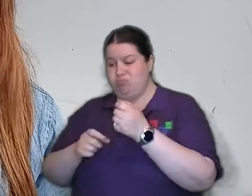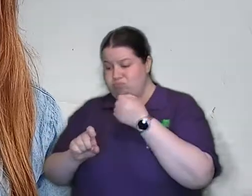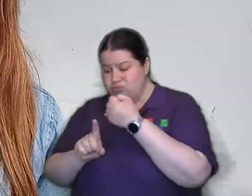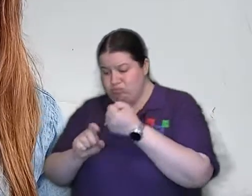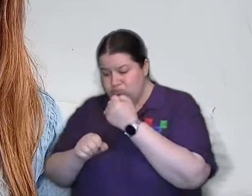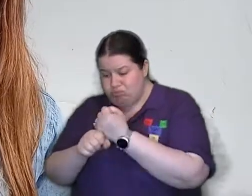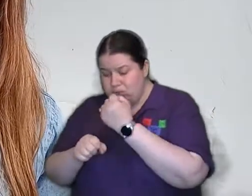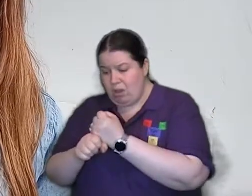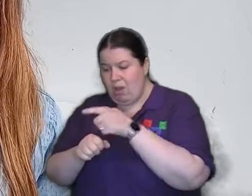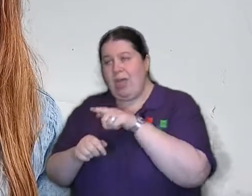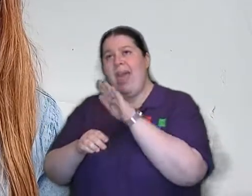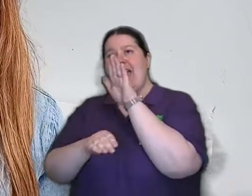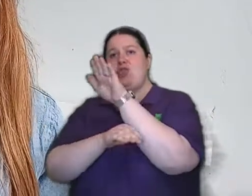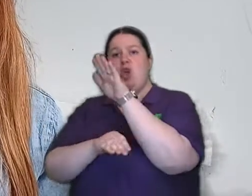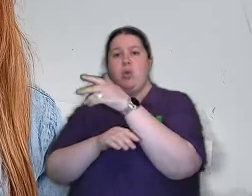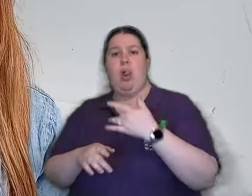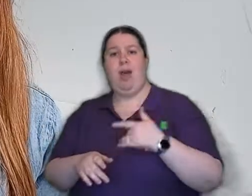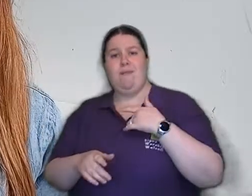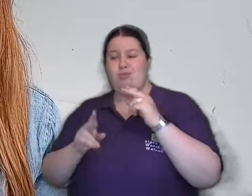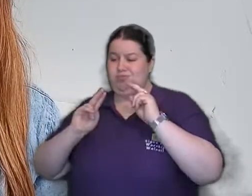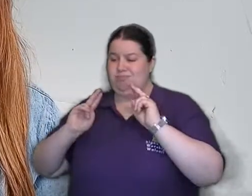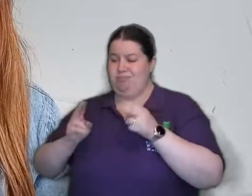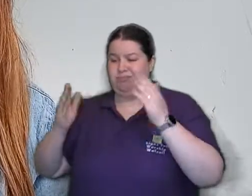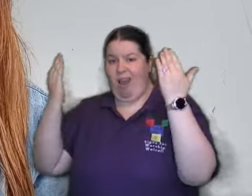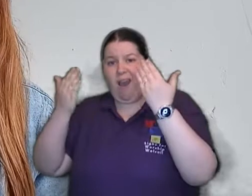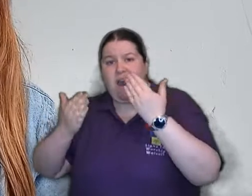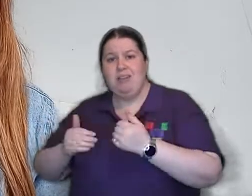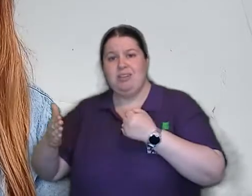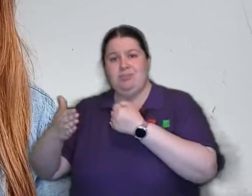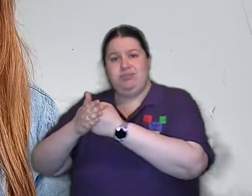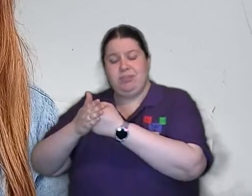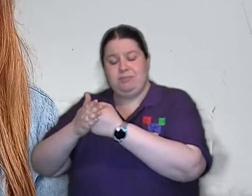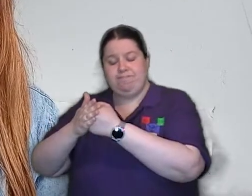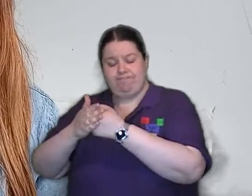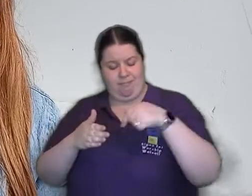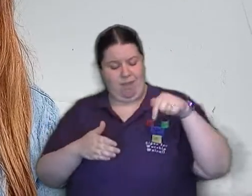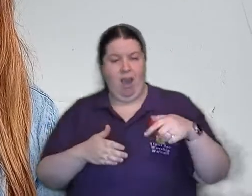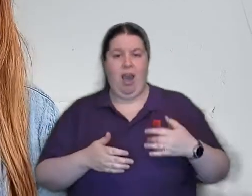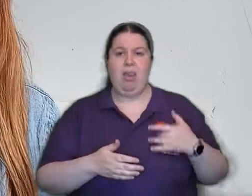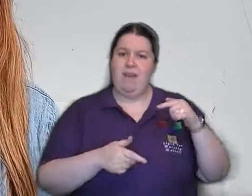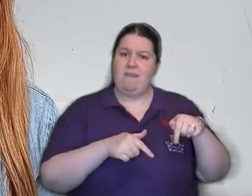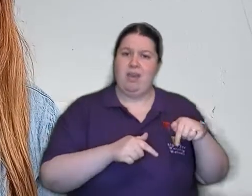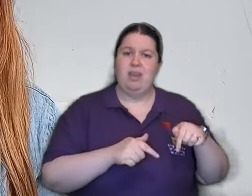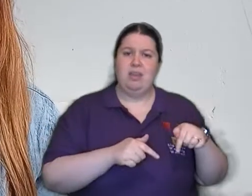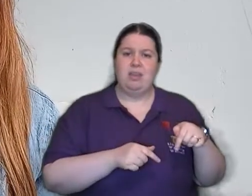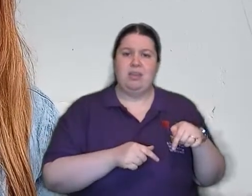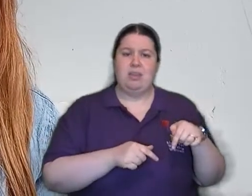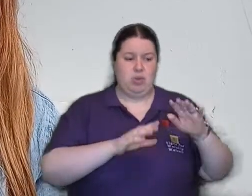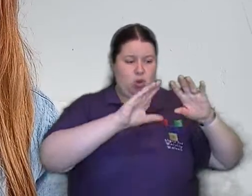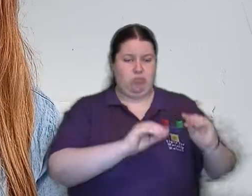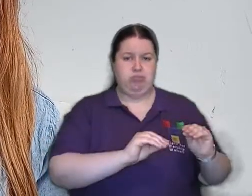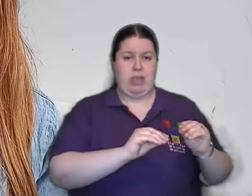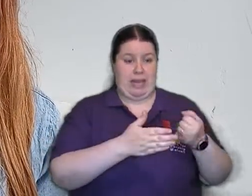For the miners, their observable external life was dark and limited. And our life during